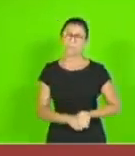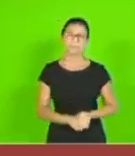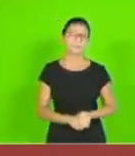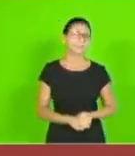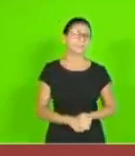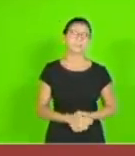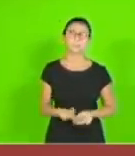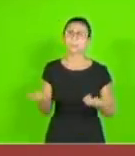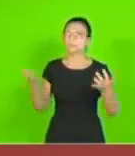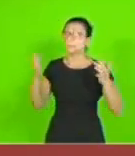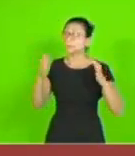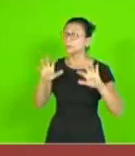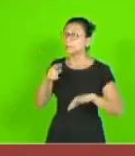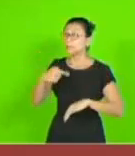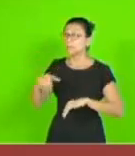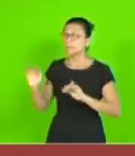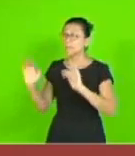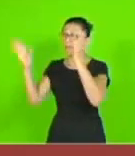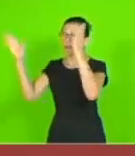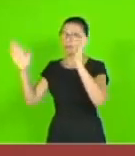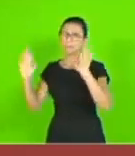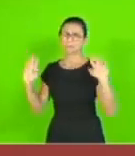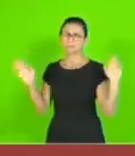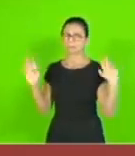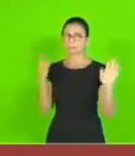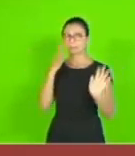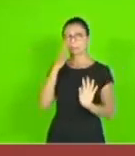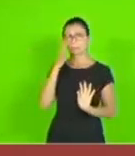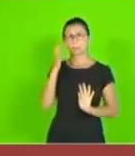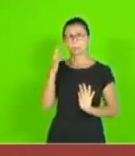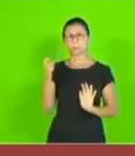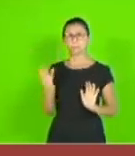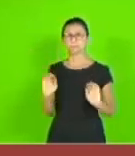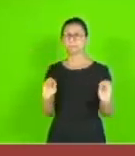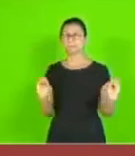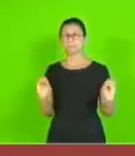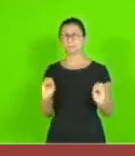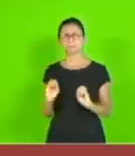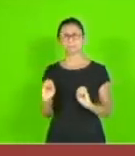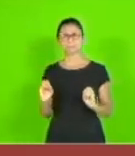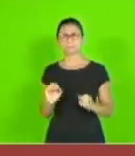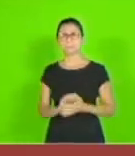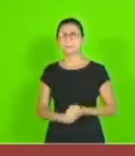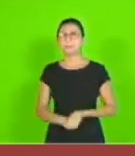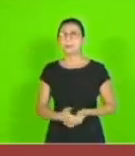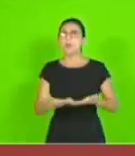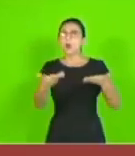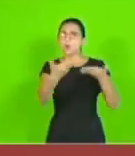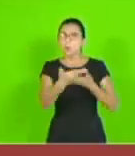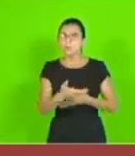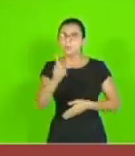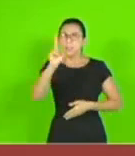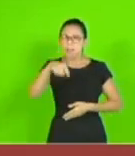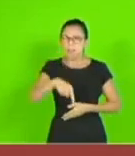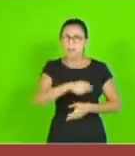but they don't want the feast. They don't want to participate in the feast. They aren't interested.